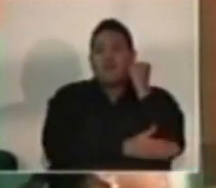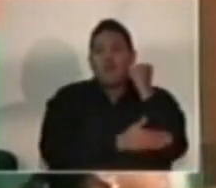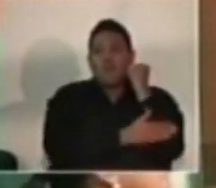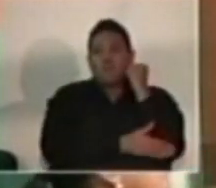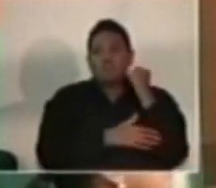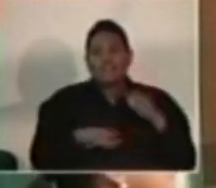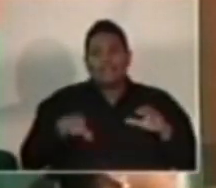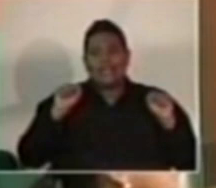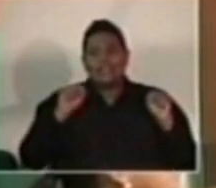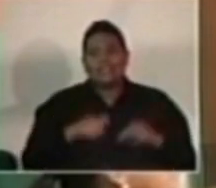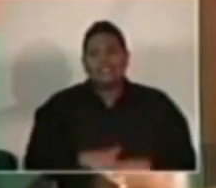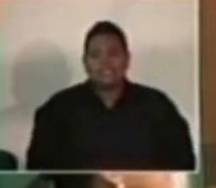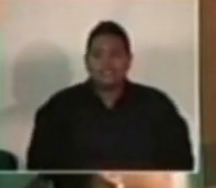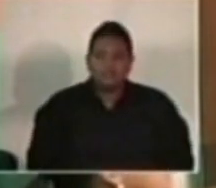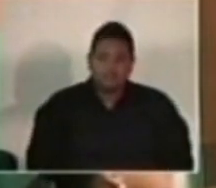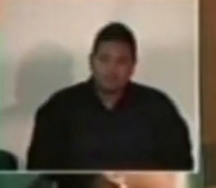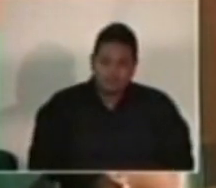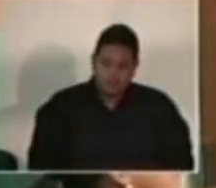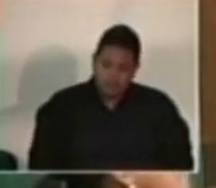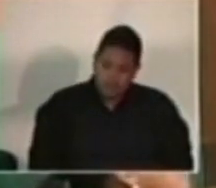be.